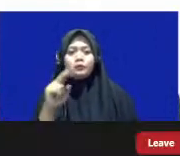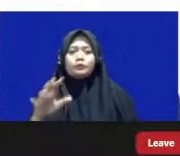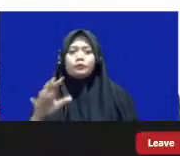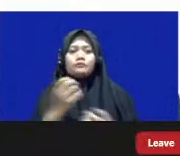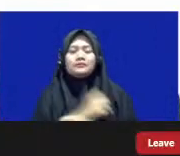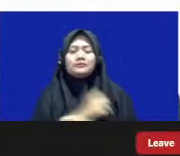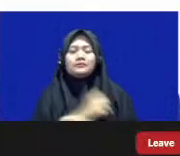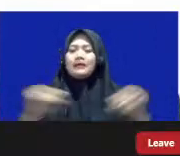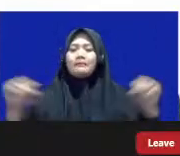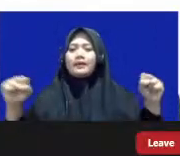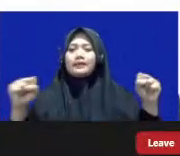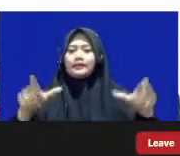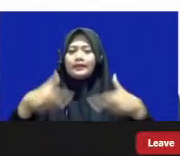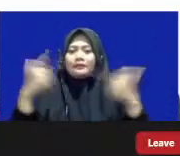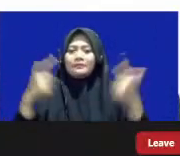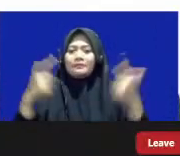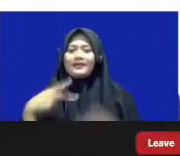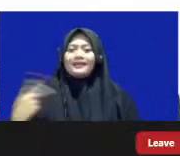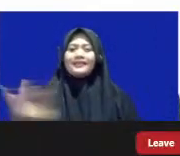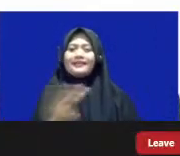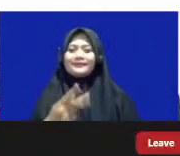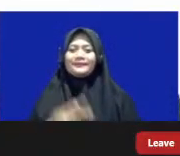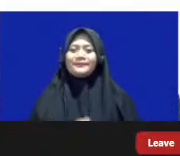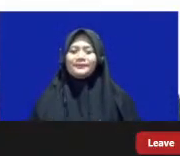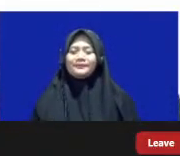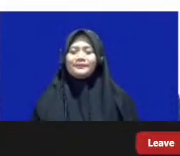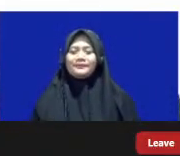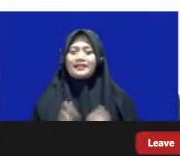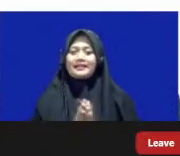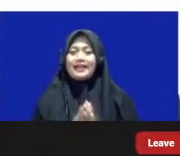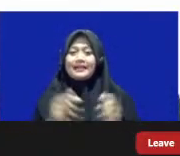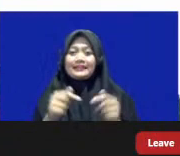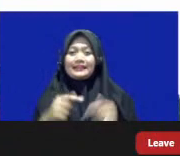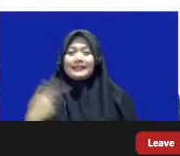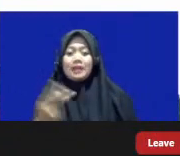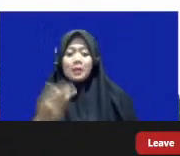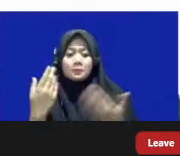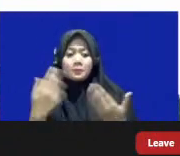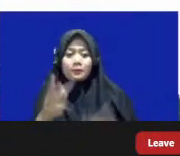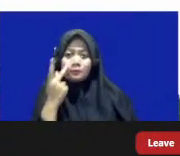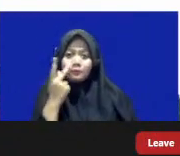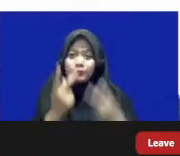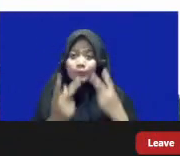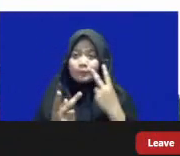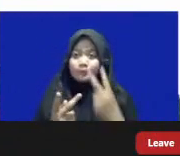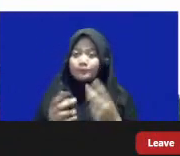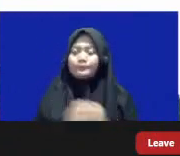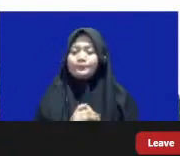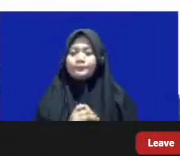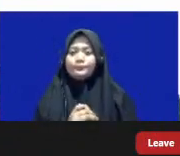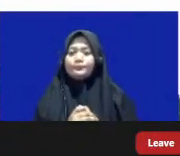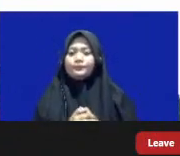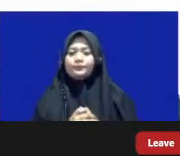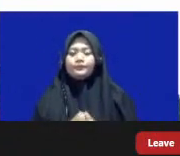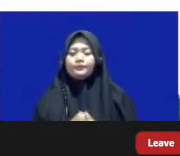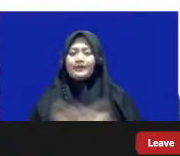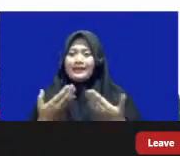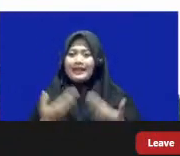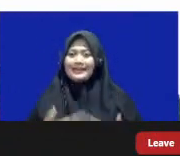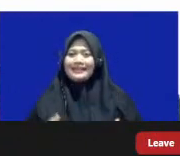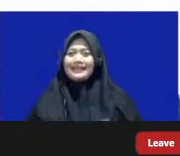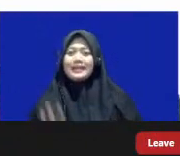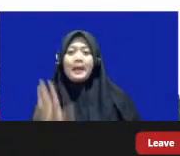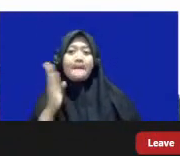We have witnessed the emergence of youth as an agent of change worldwide.